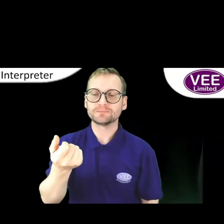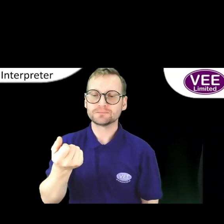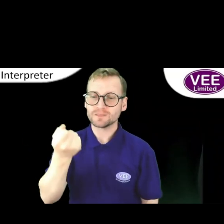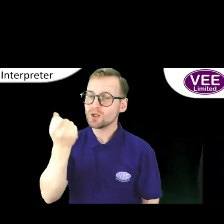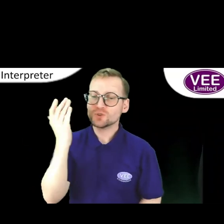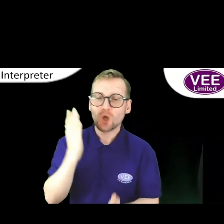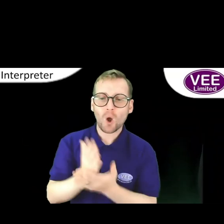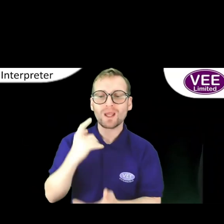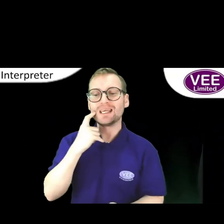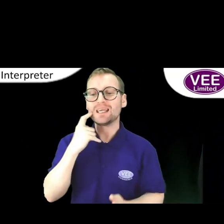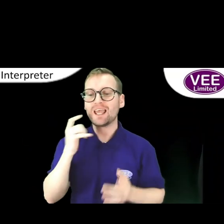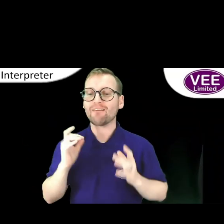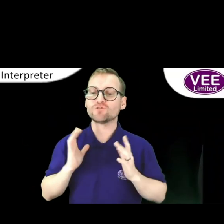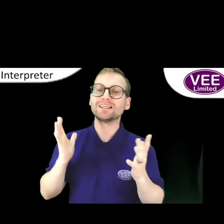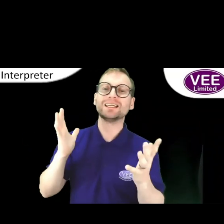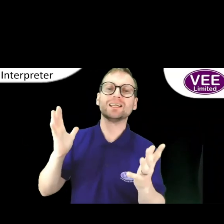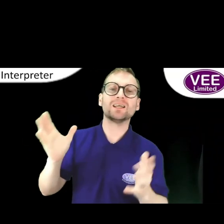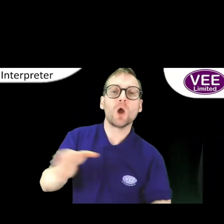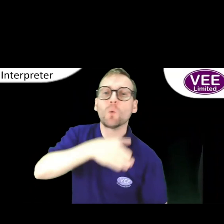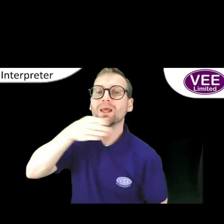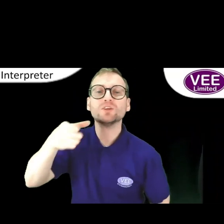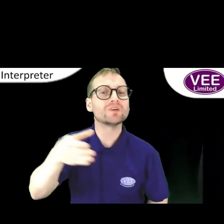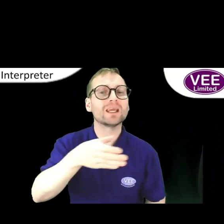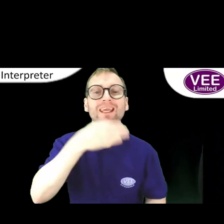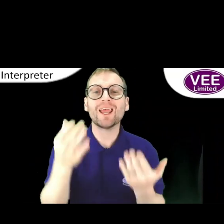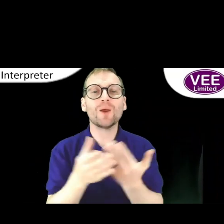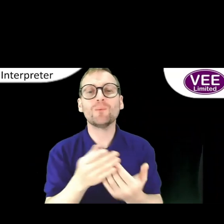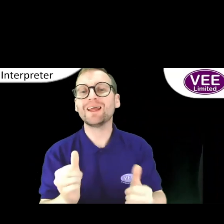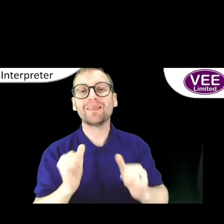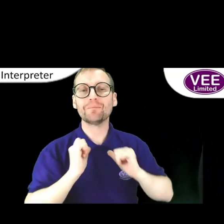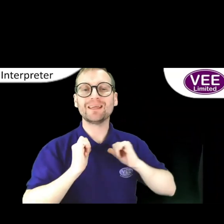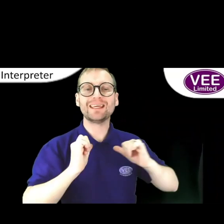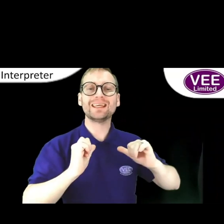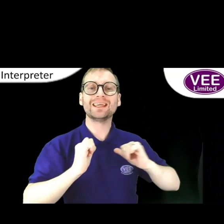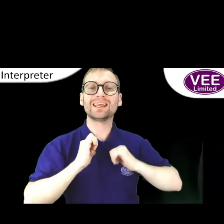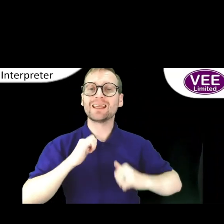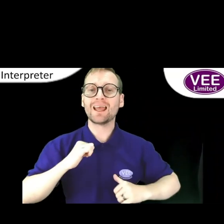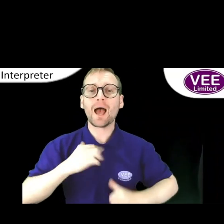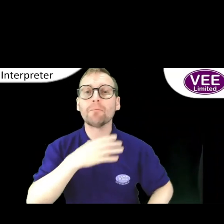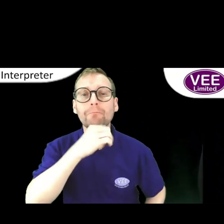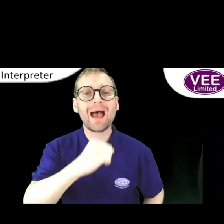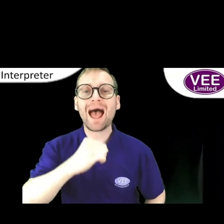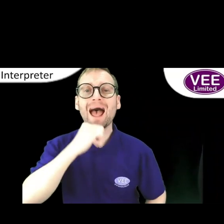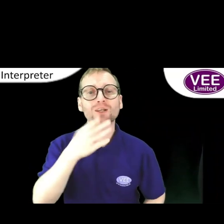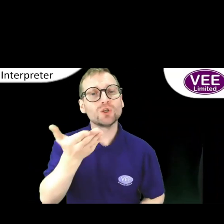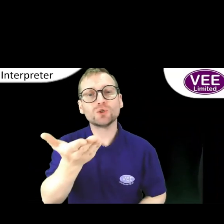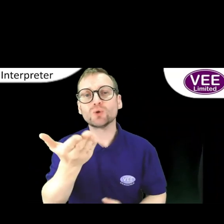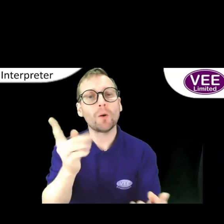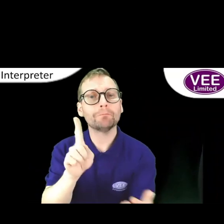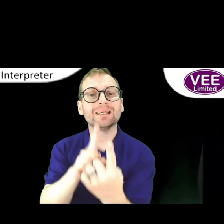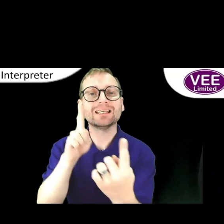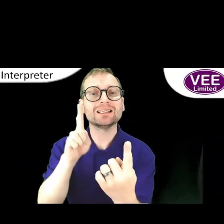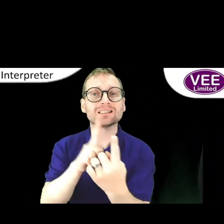So be easy and free when you're drinking with me. I'm a man you